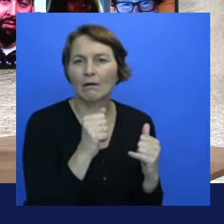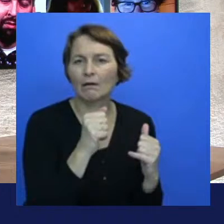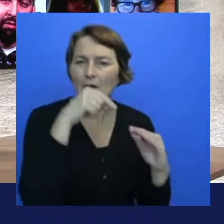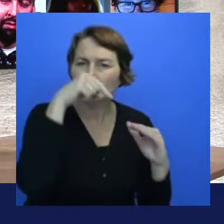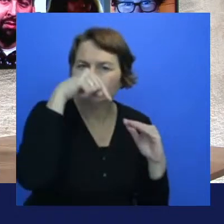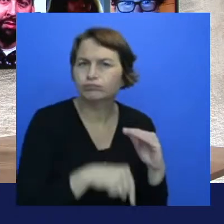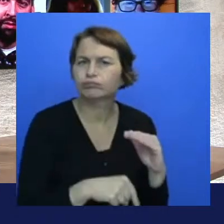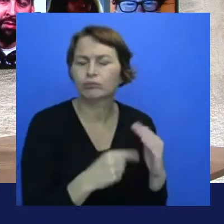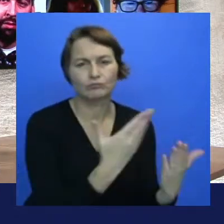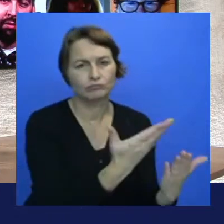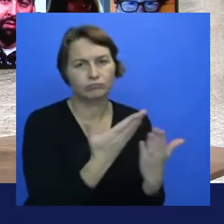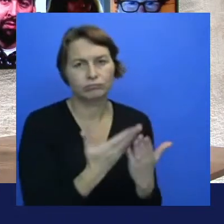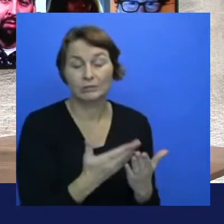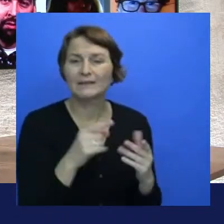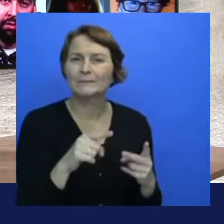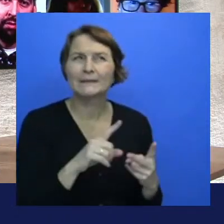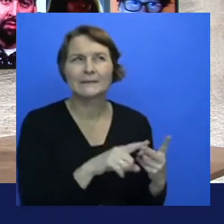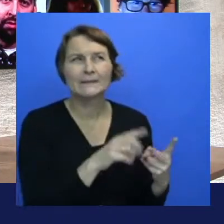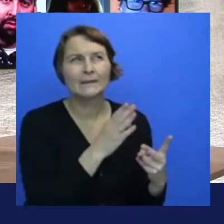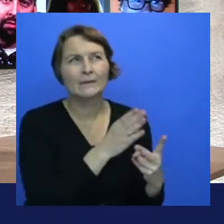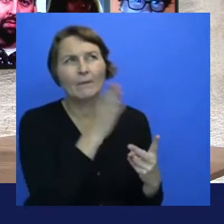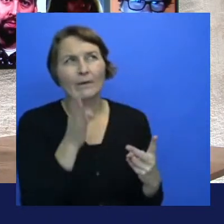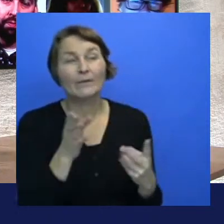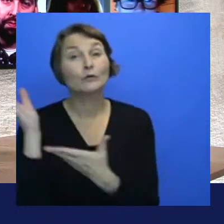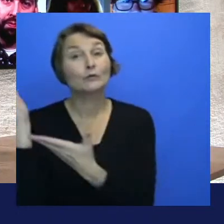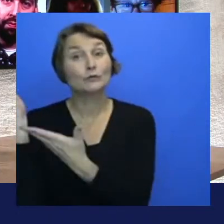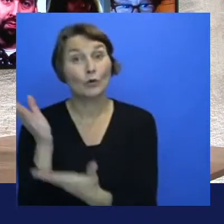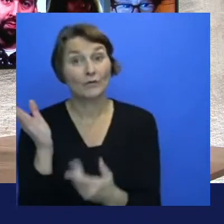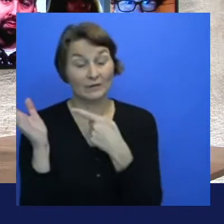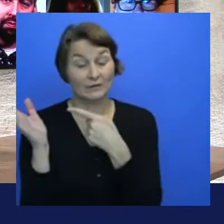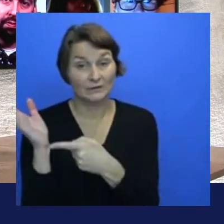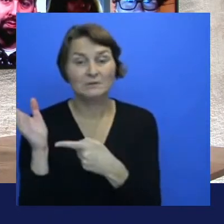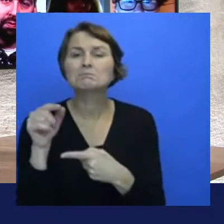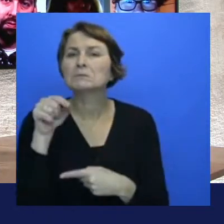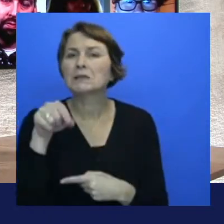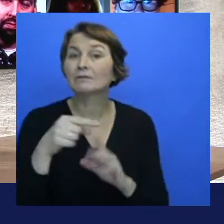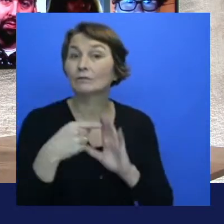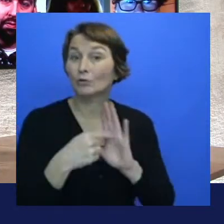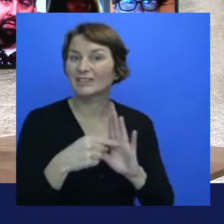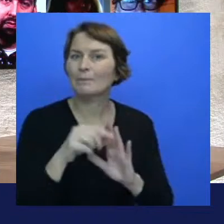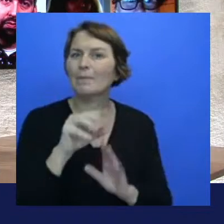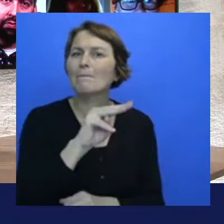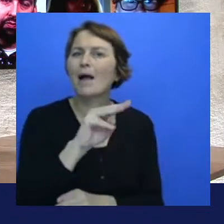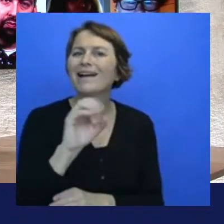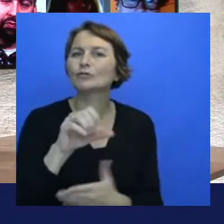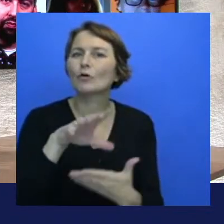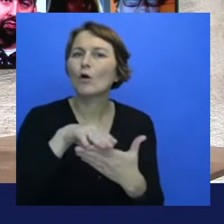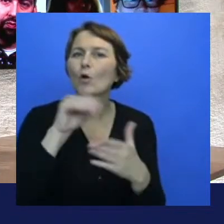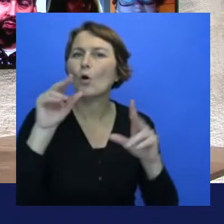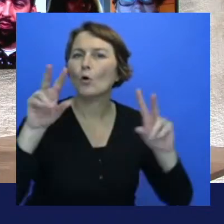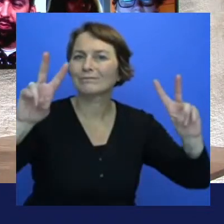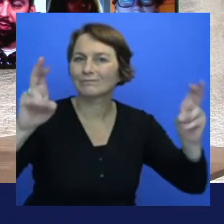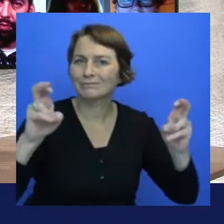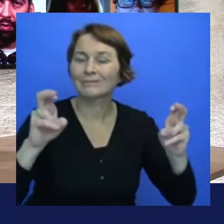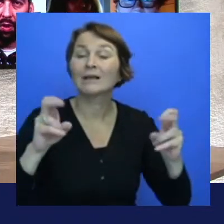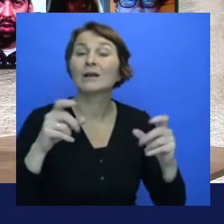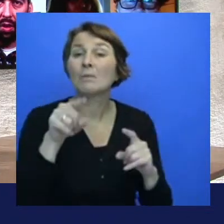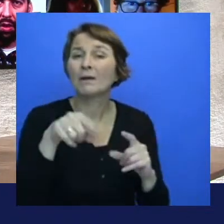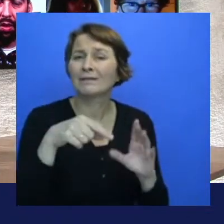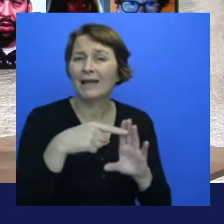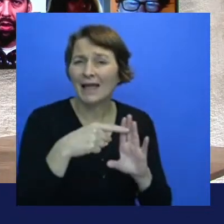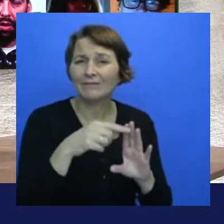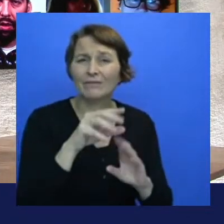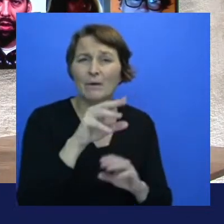it goes through the services, I think we can all explore Microsoft Learn, and we have the whole Microsoft Docs where you find loads